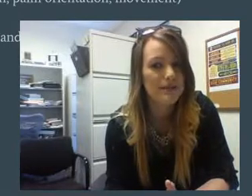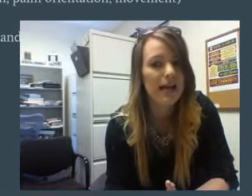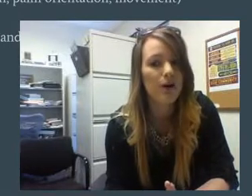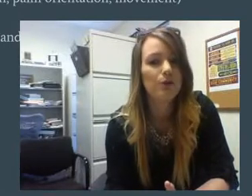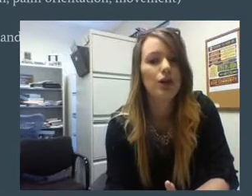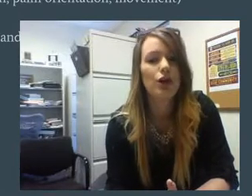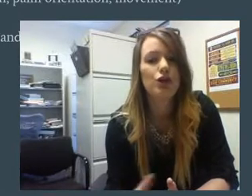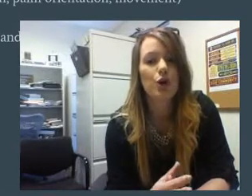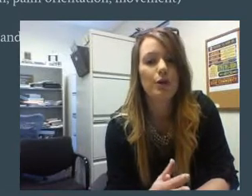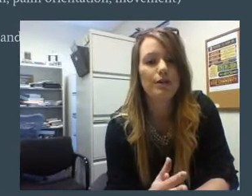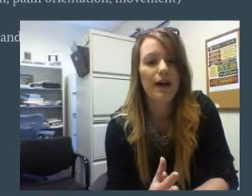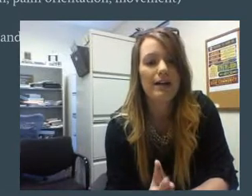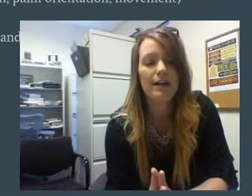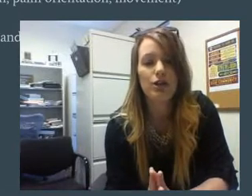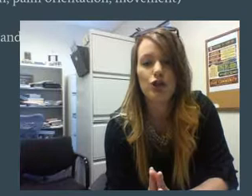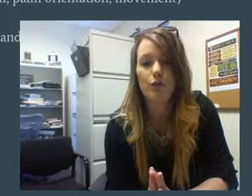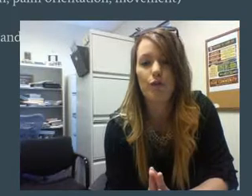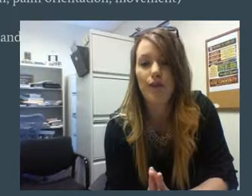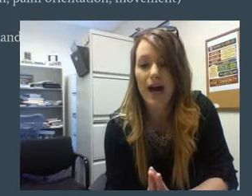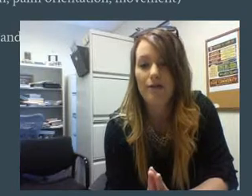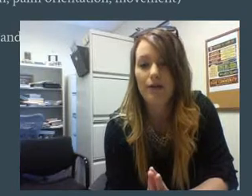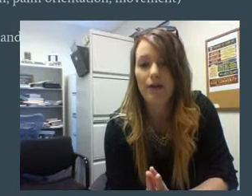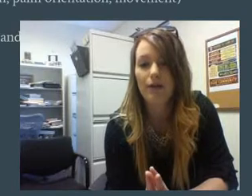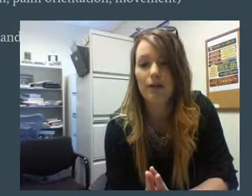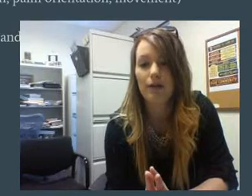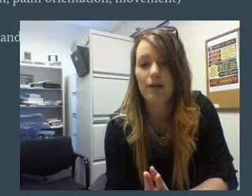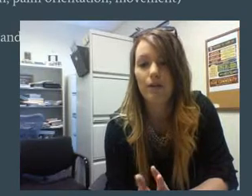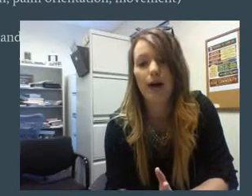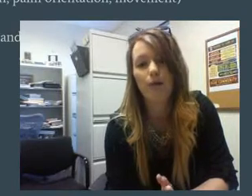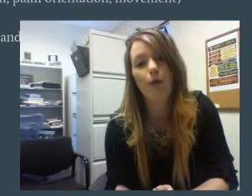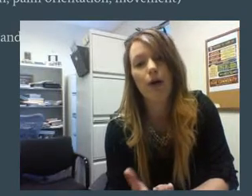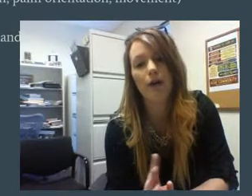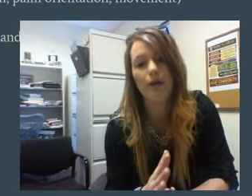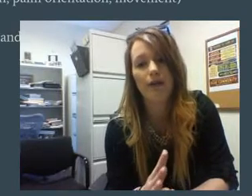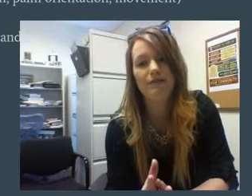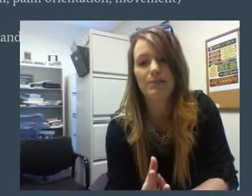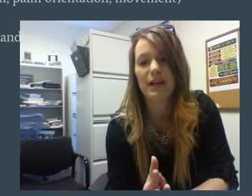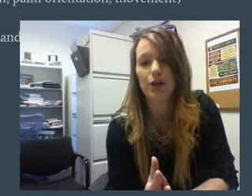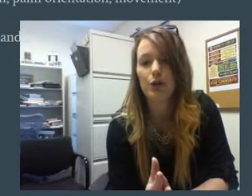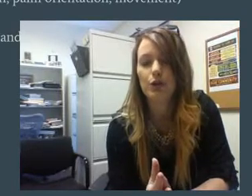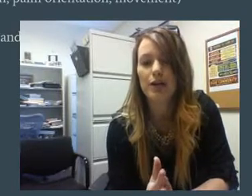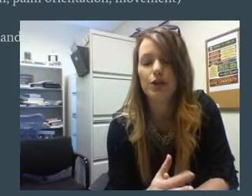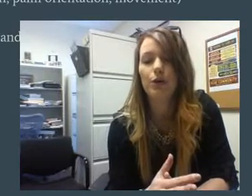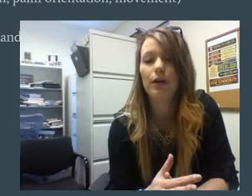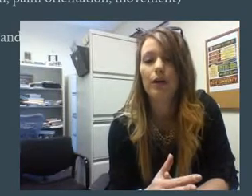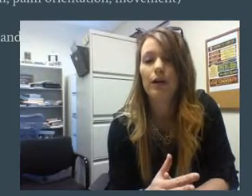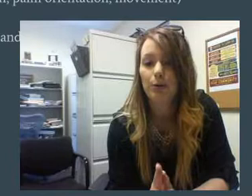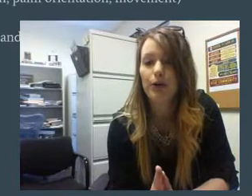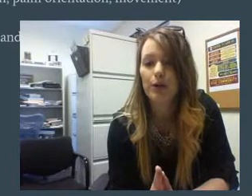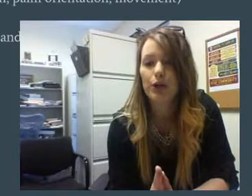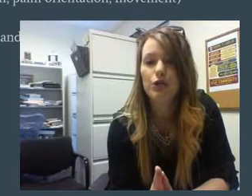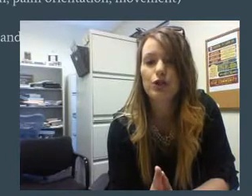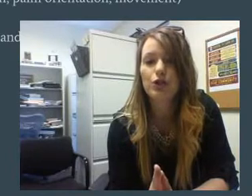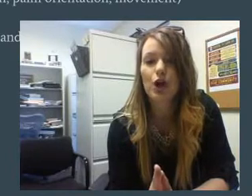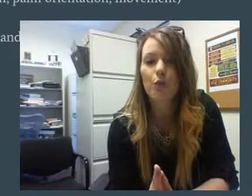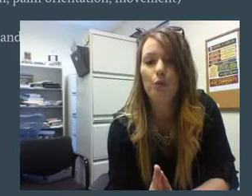we don't have sound. So, we're divided into five, well, four or five depending on who you talk to, the